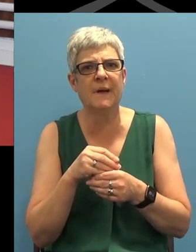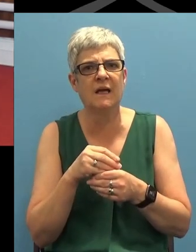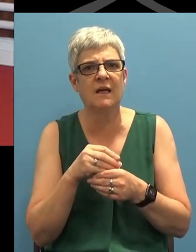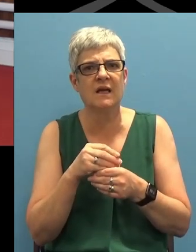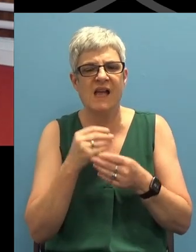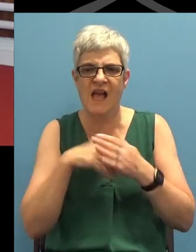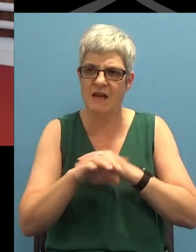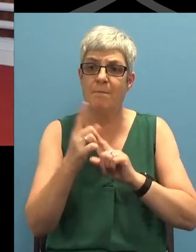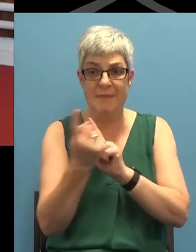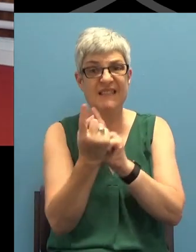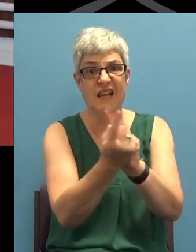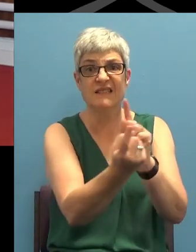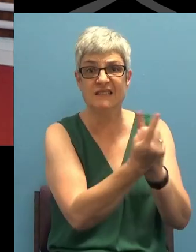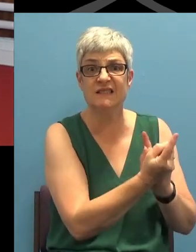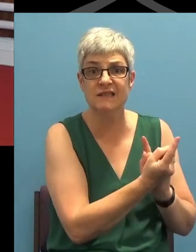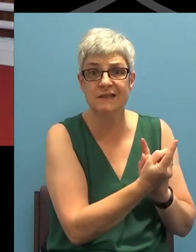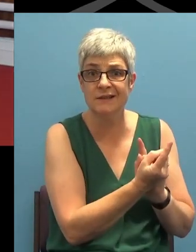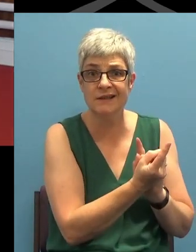in our having meetings.